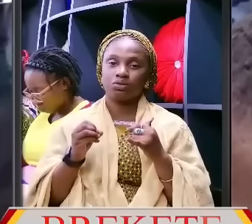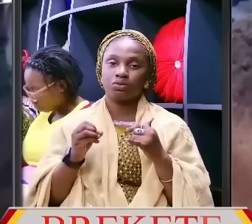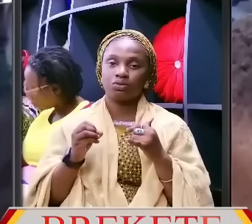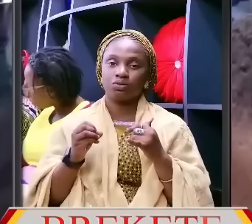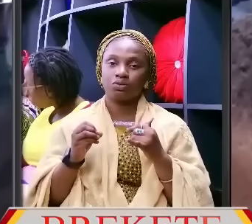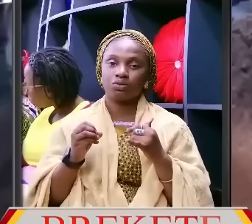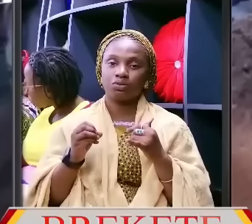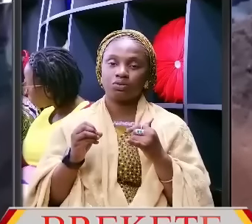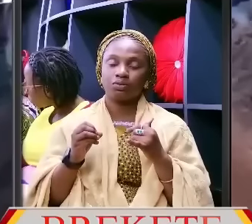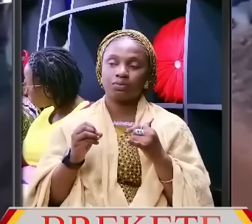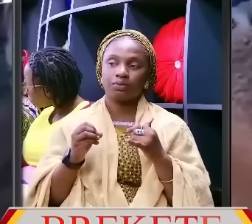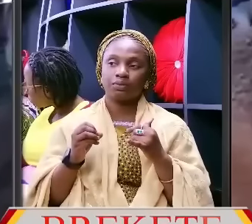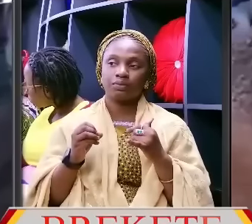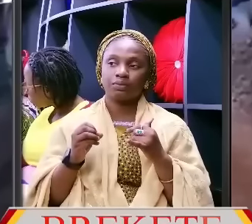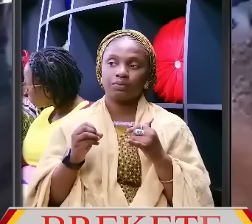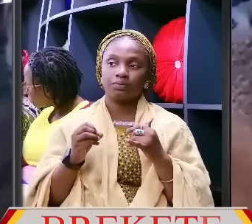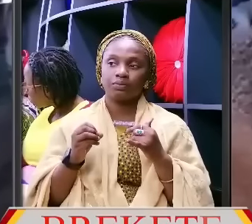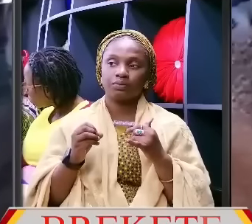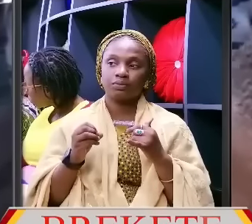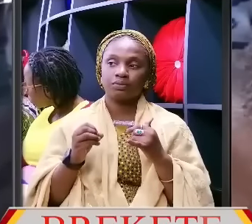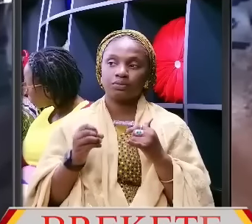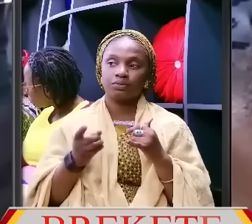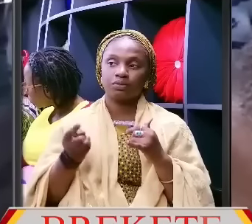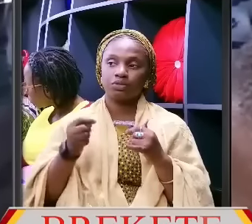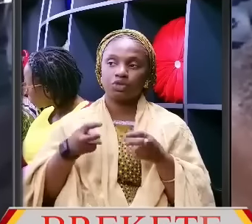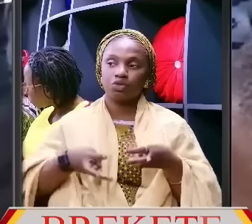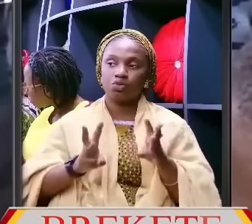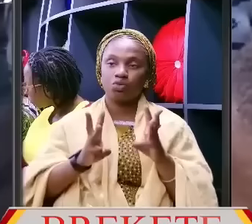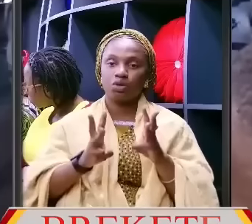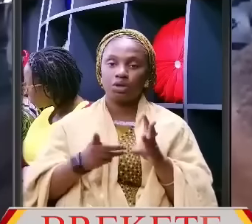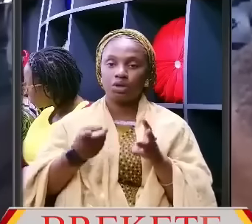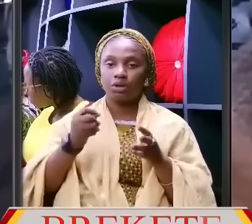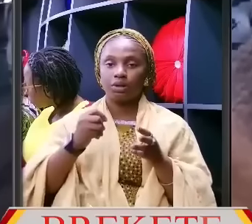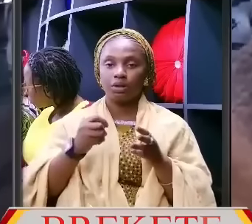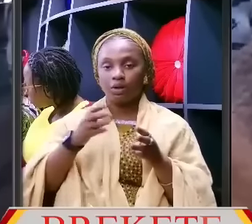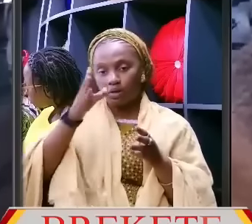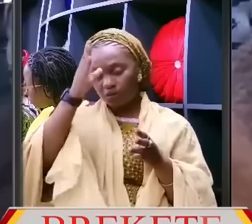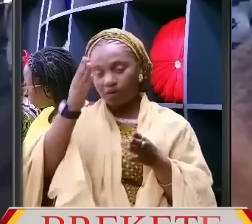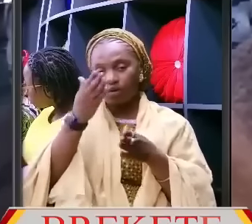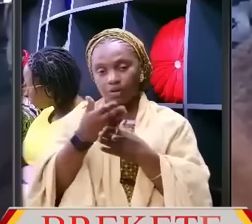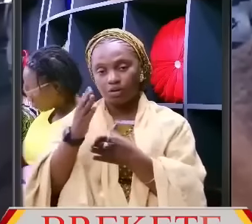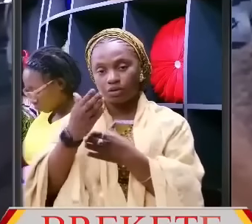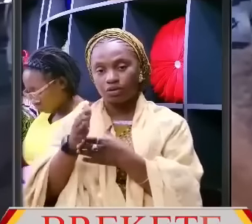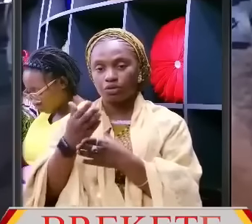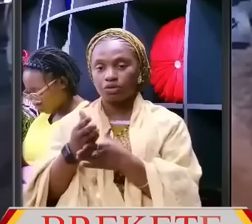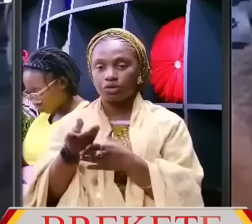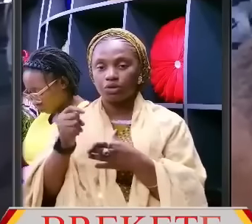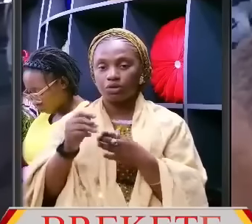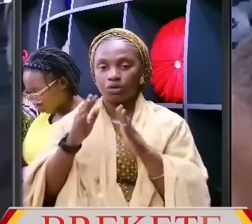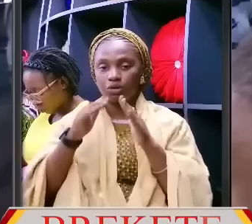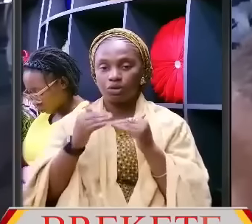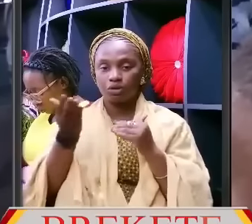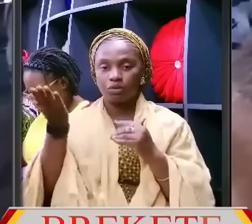That Ibrahim Bashoni Winima. Say the way their father shared the house for them before.